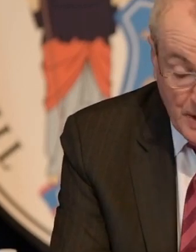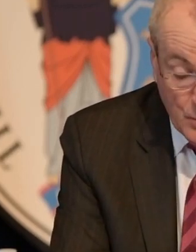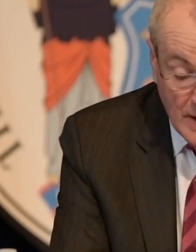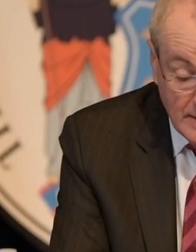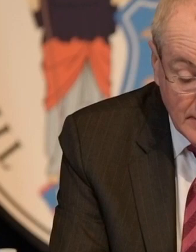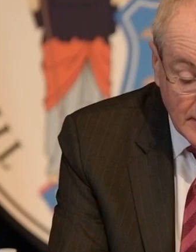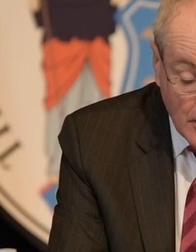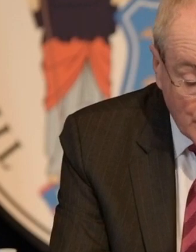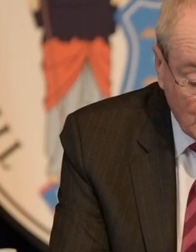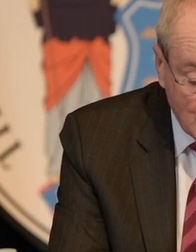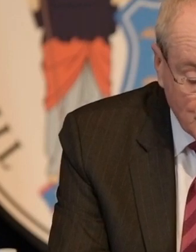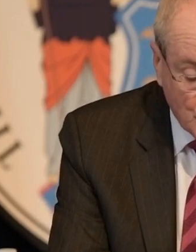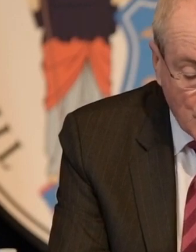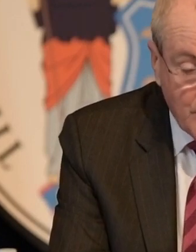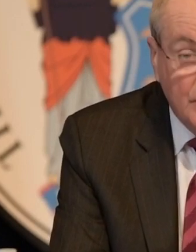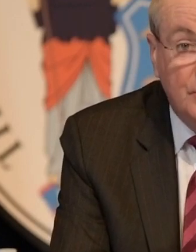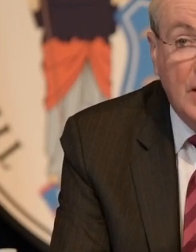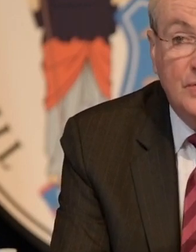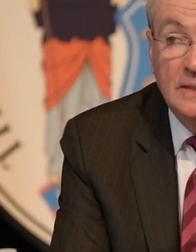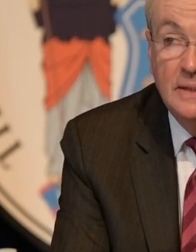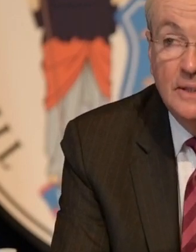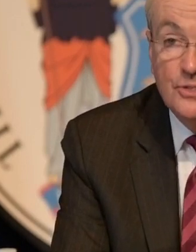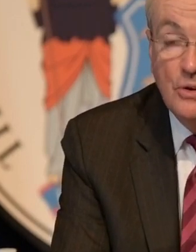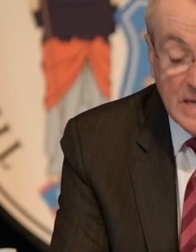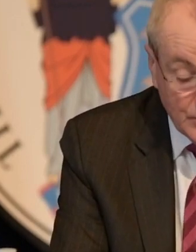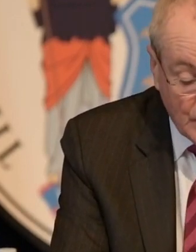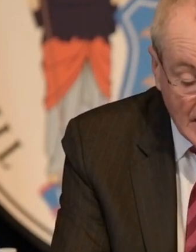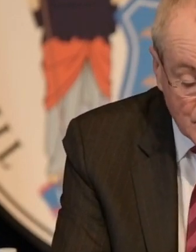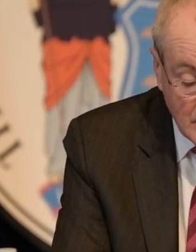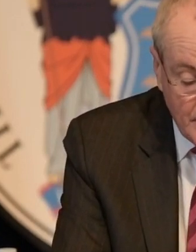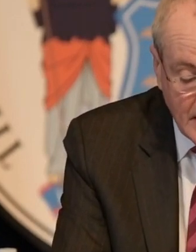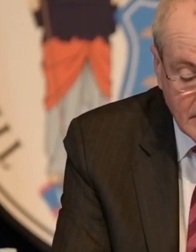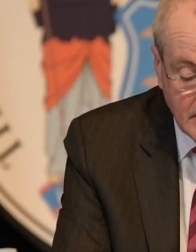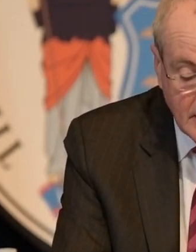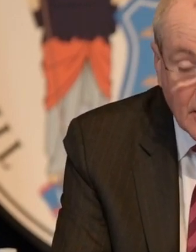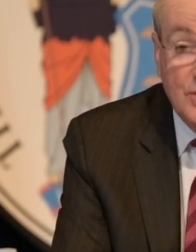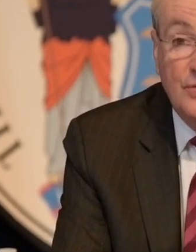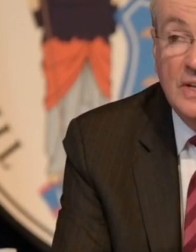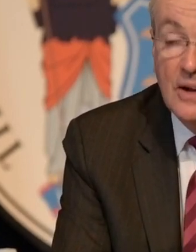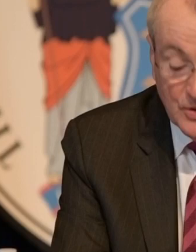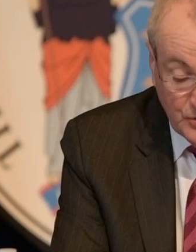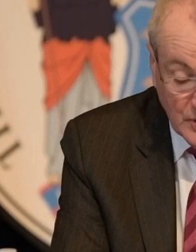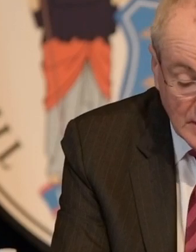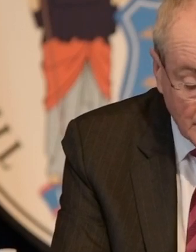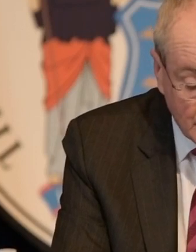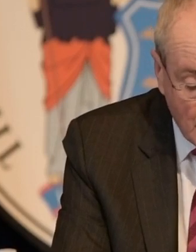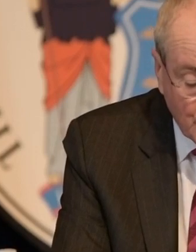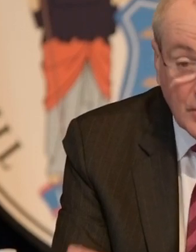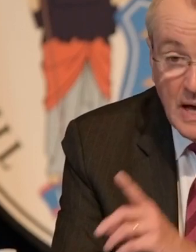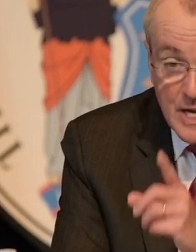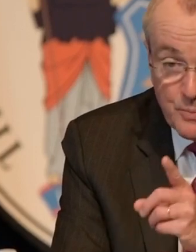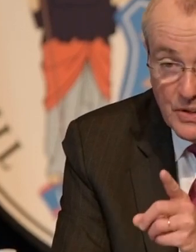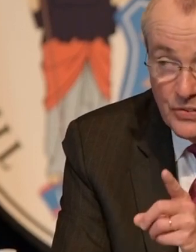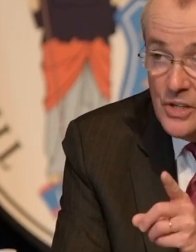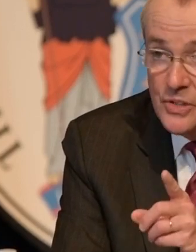which, by the way, are essential to robust testing, there's no doubt that that has inhibited our testing efforts. The numbers